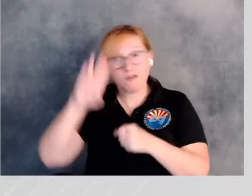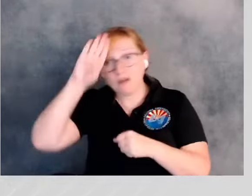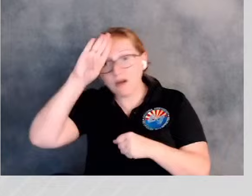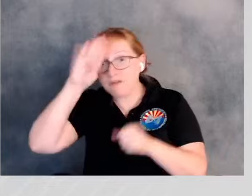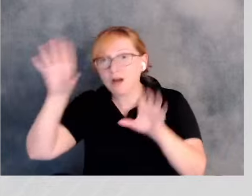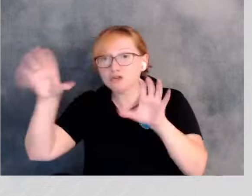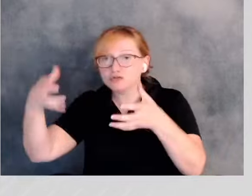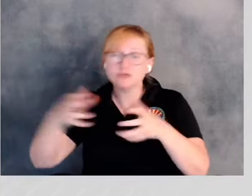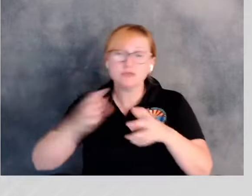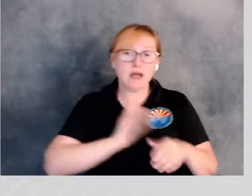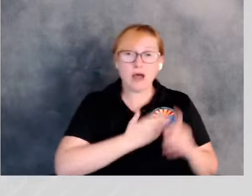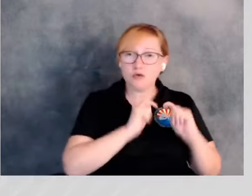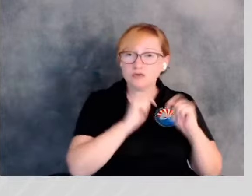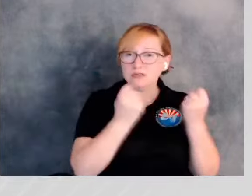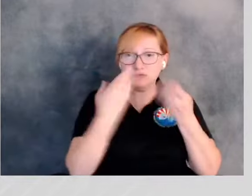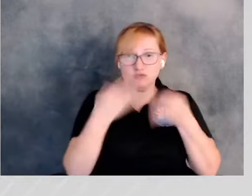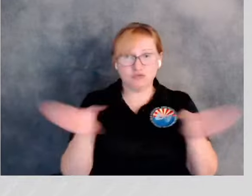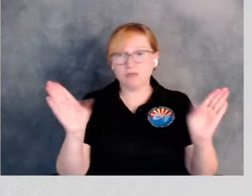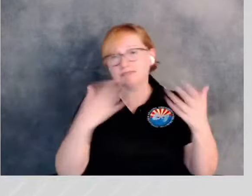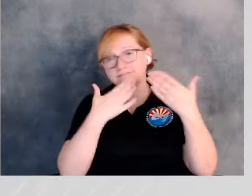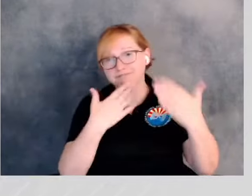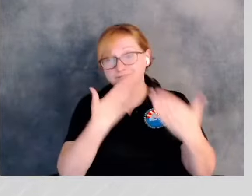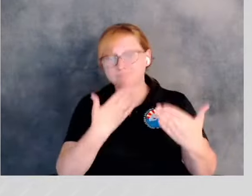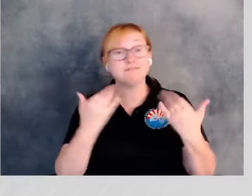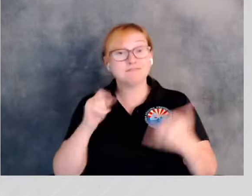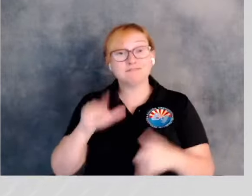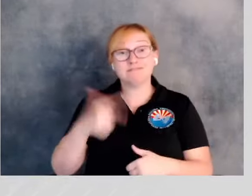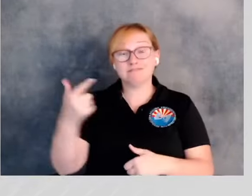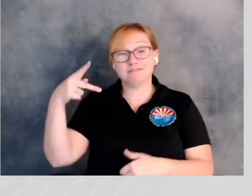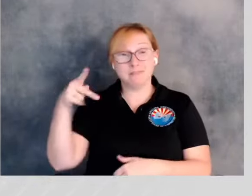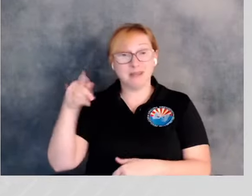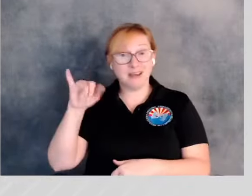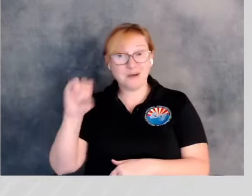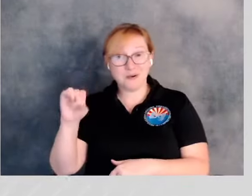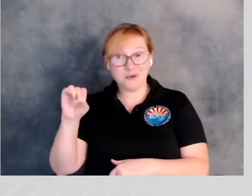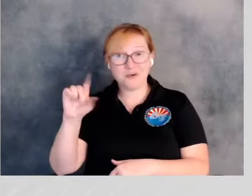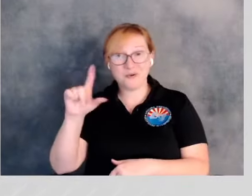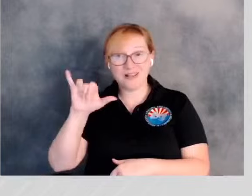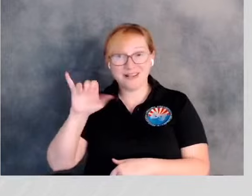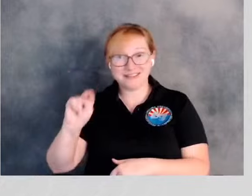as we've been here. I will turn that back to our Public Information Officer, Lynn.